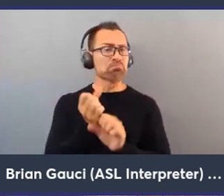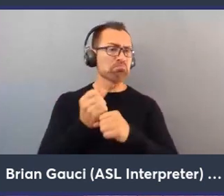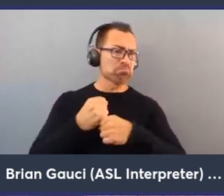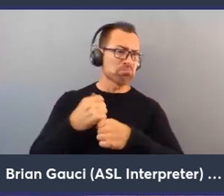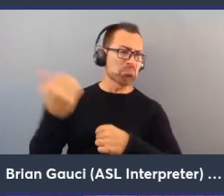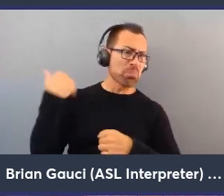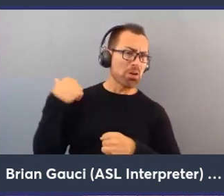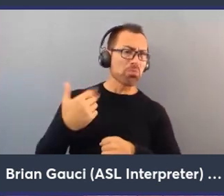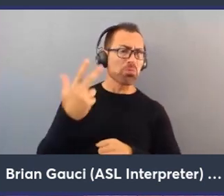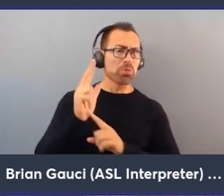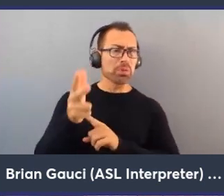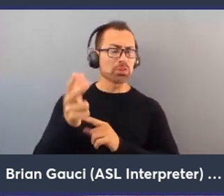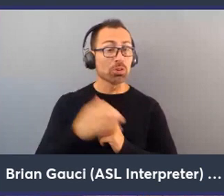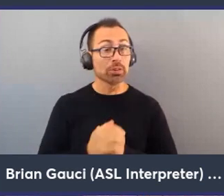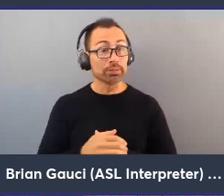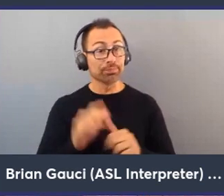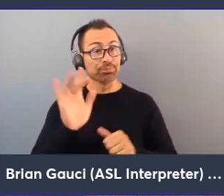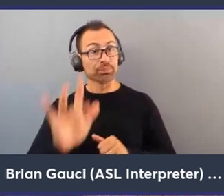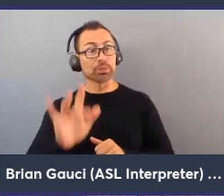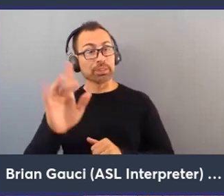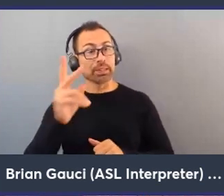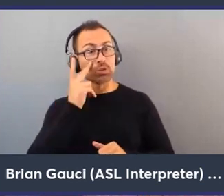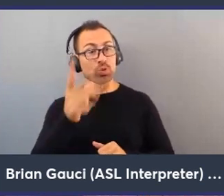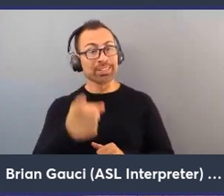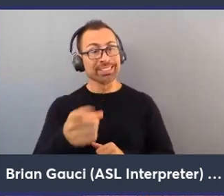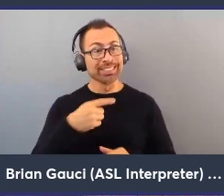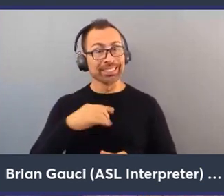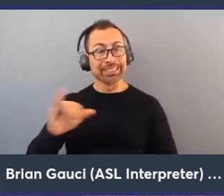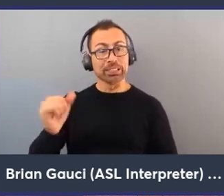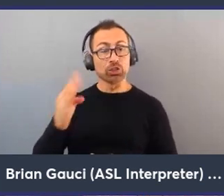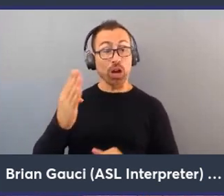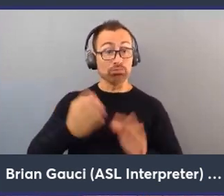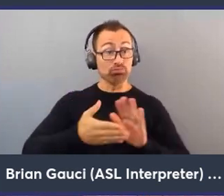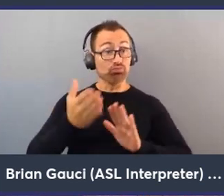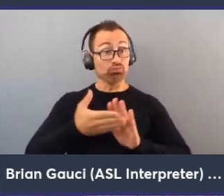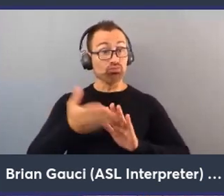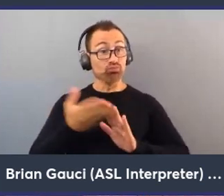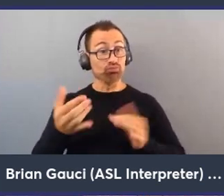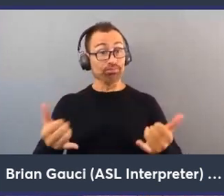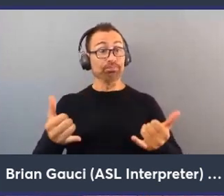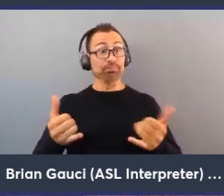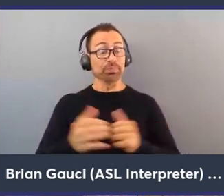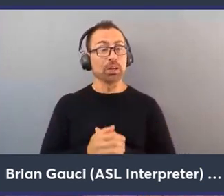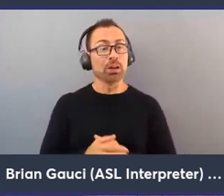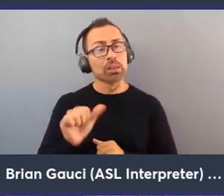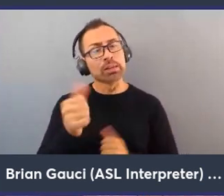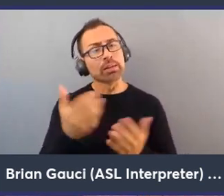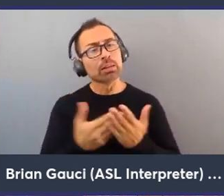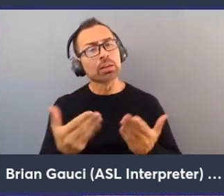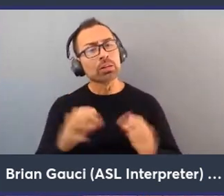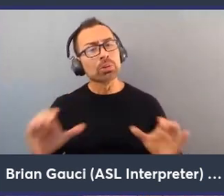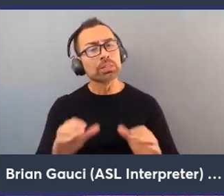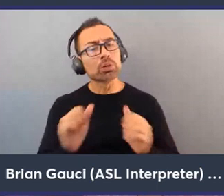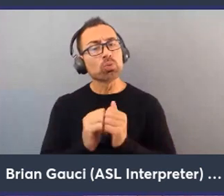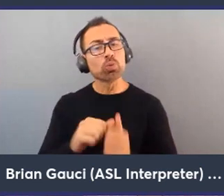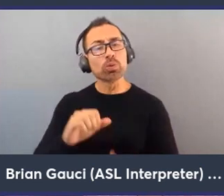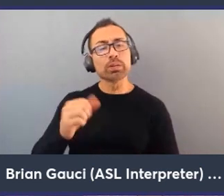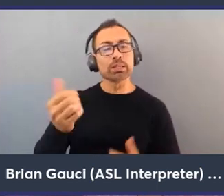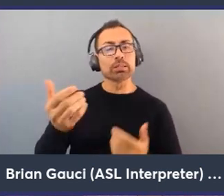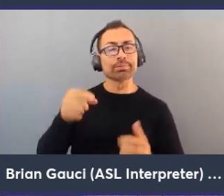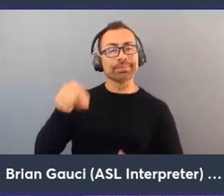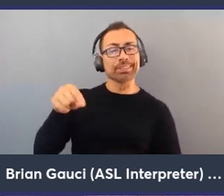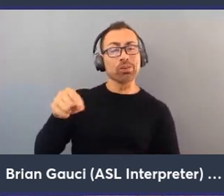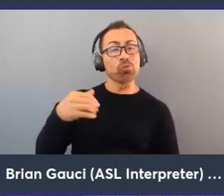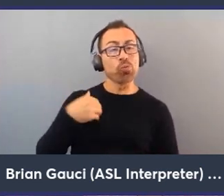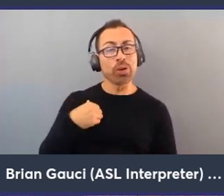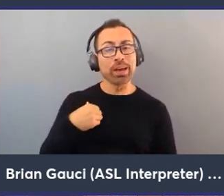and I can look at my job, and my job is actually now running. The other thing we did with serverless is we have Spark UIs that you can launch from